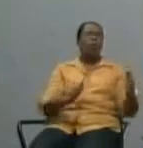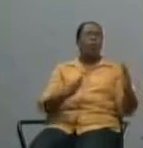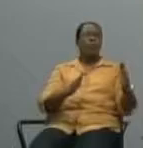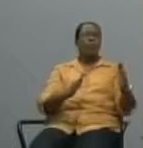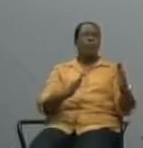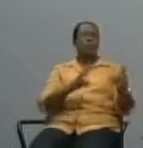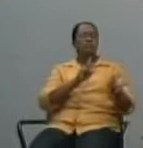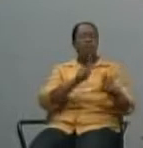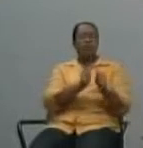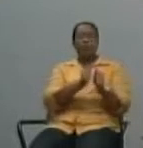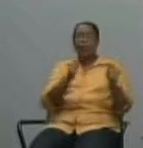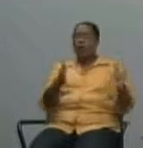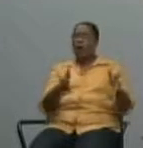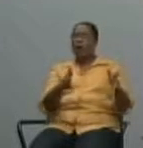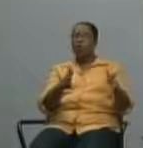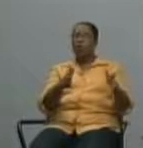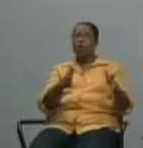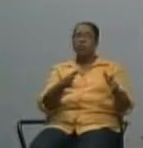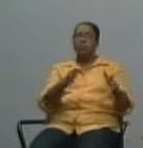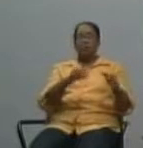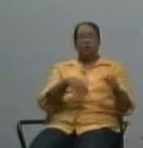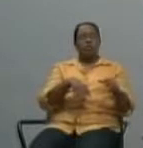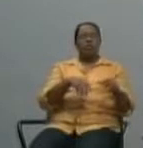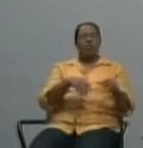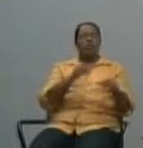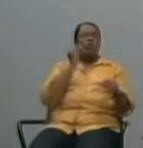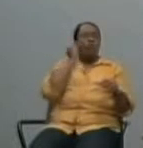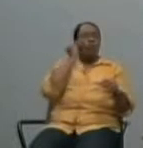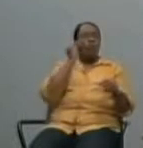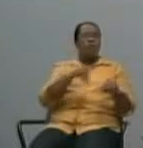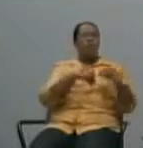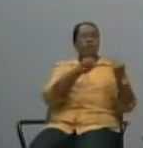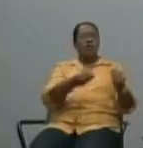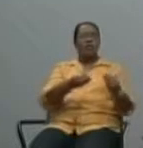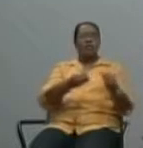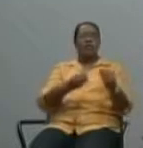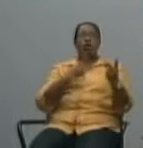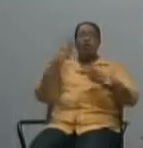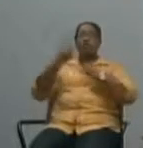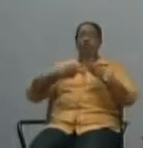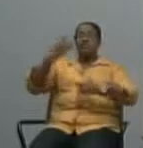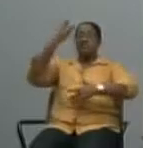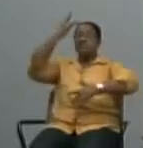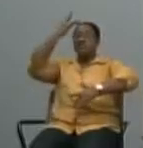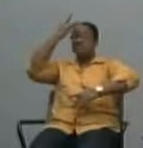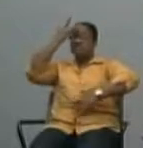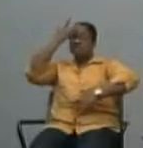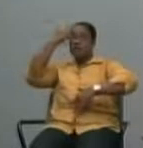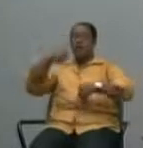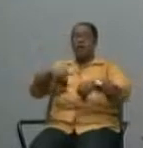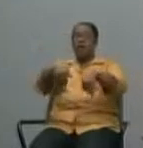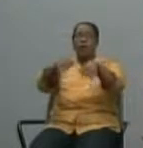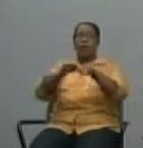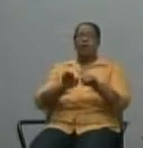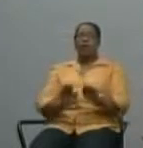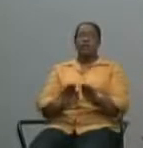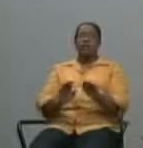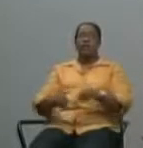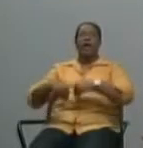naked, visit the sick and those in prison, bury the dead, and give alms to the